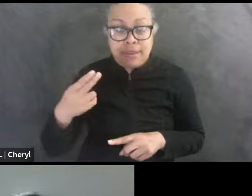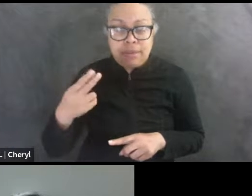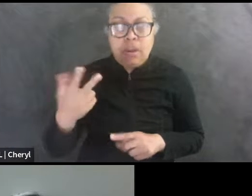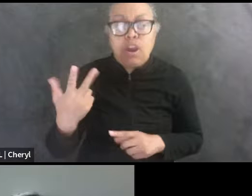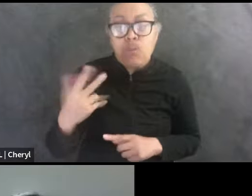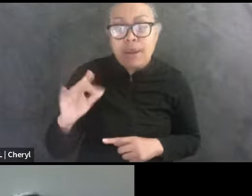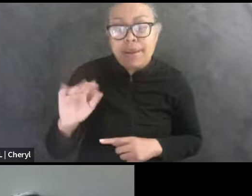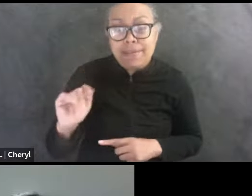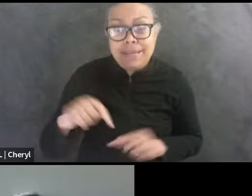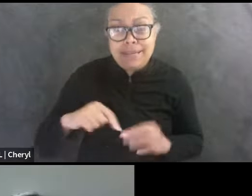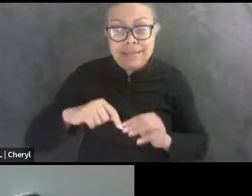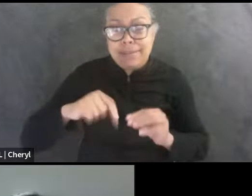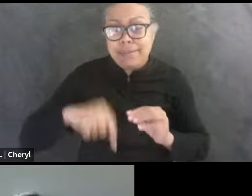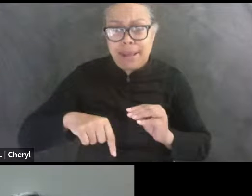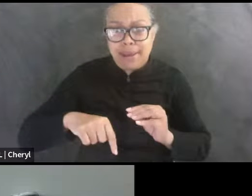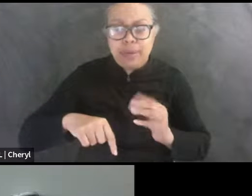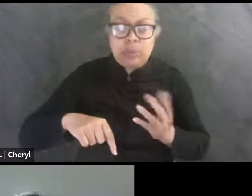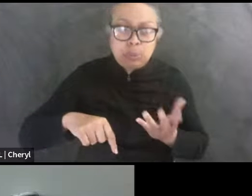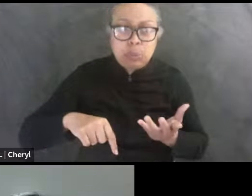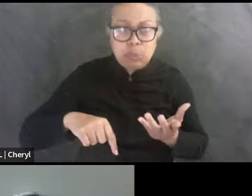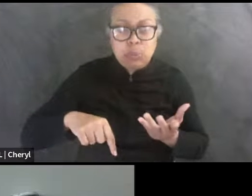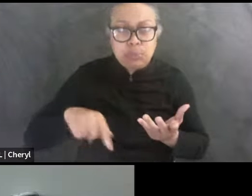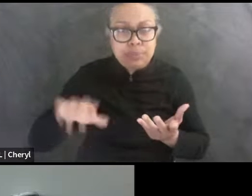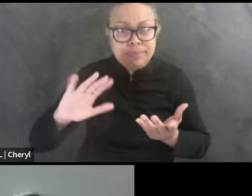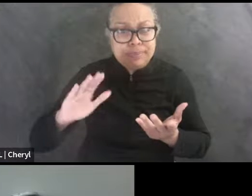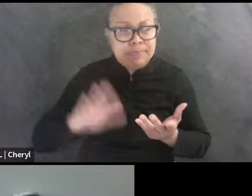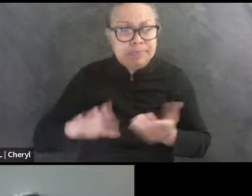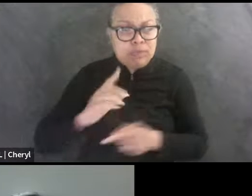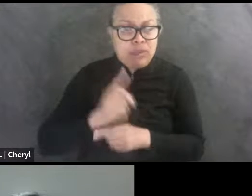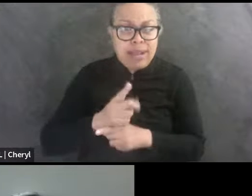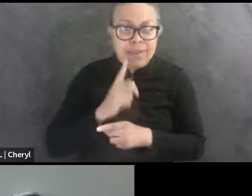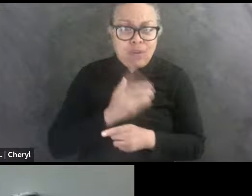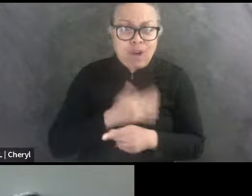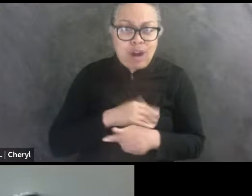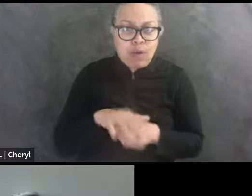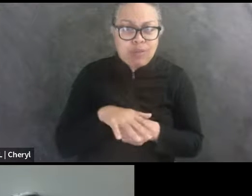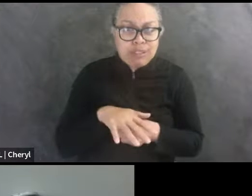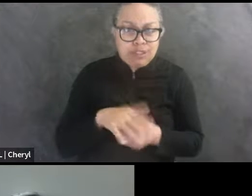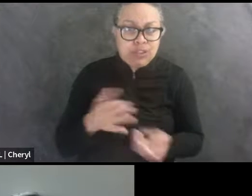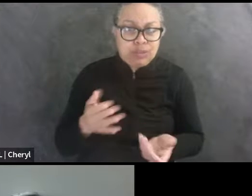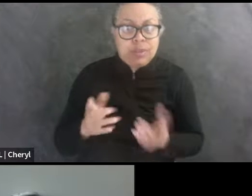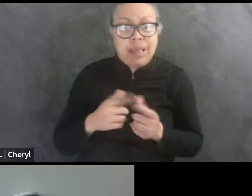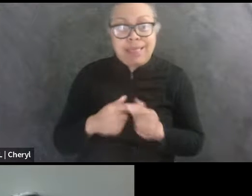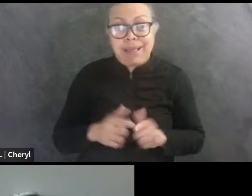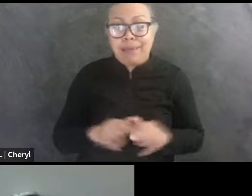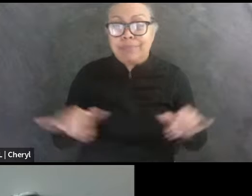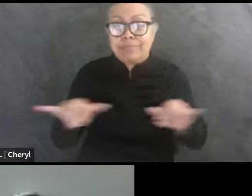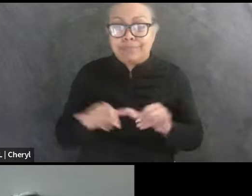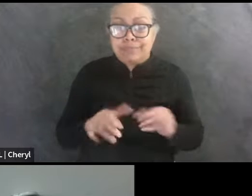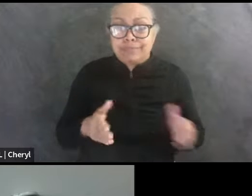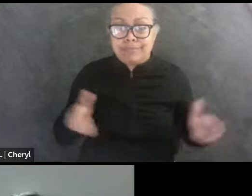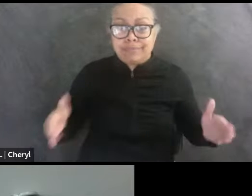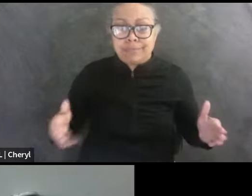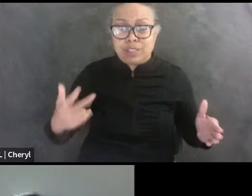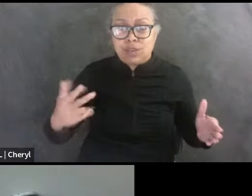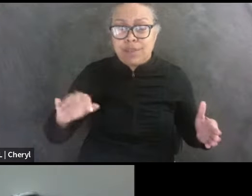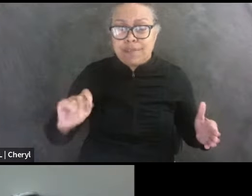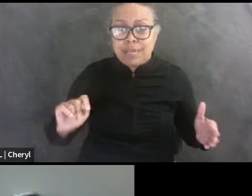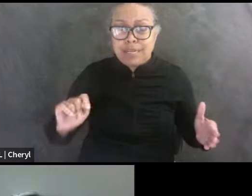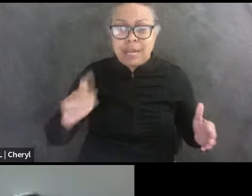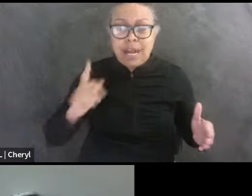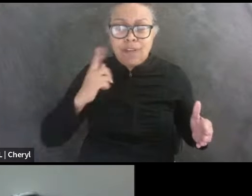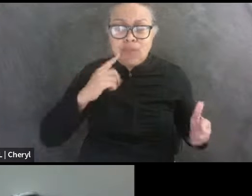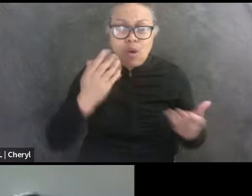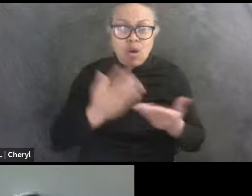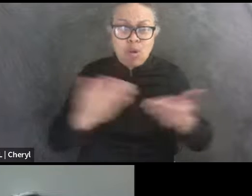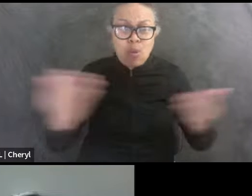probably about right for this region. And then a 3 foot wide footer for a block wall. That seems